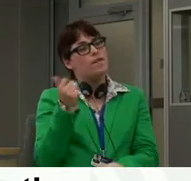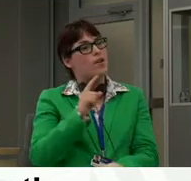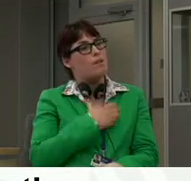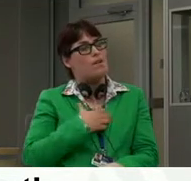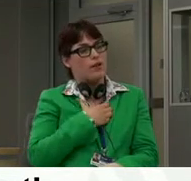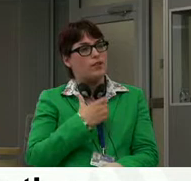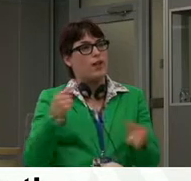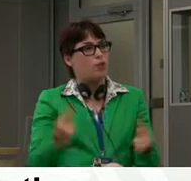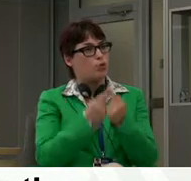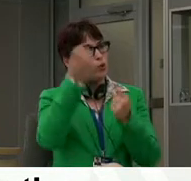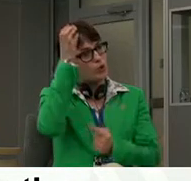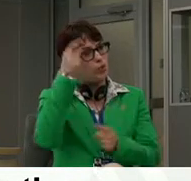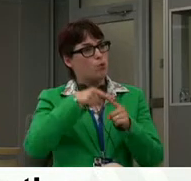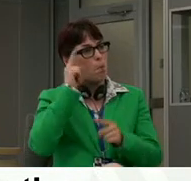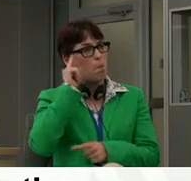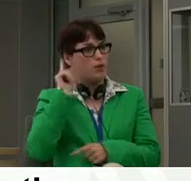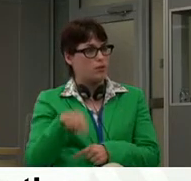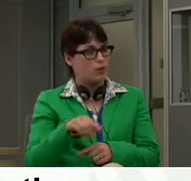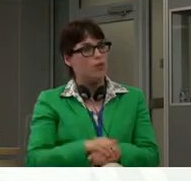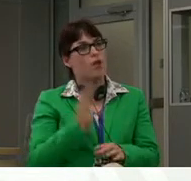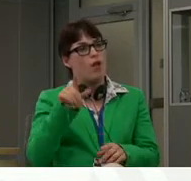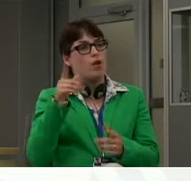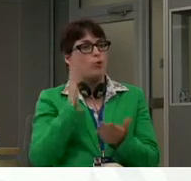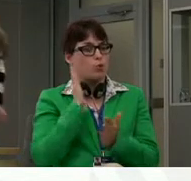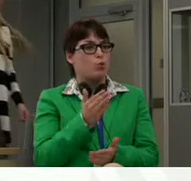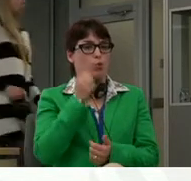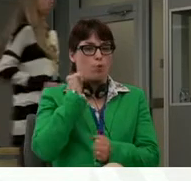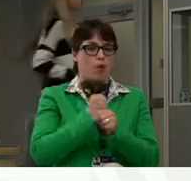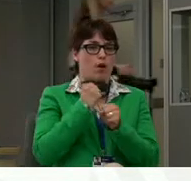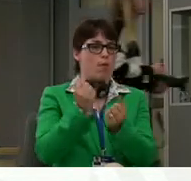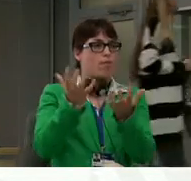and can participate in all the social processes. And to do that, they need